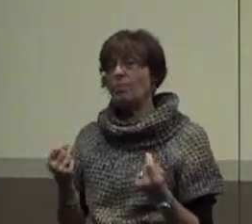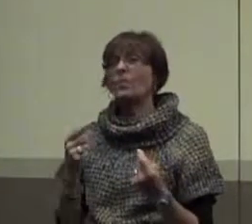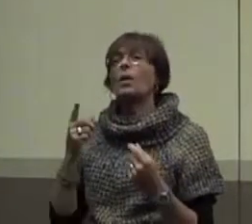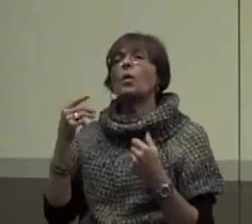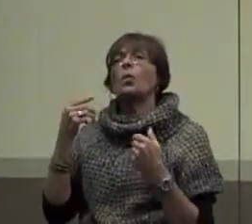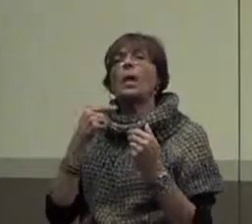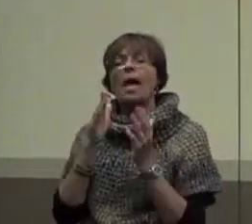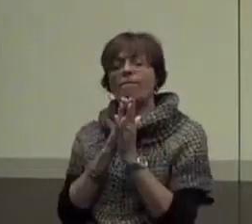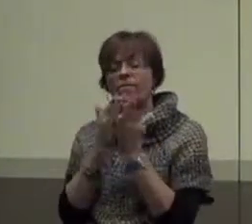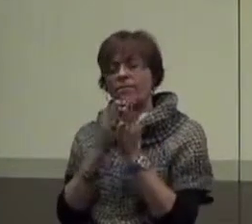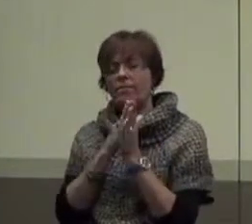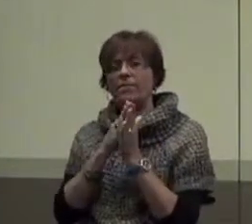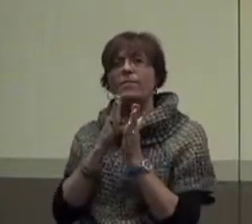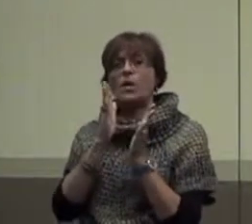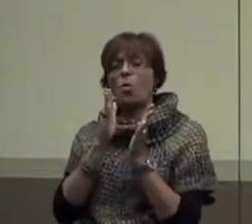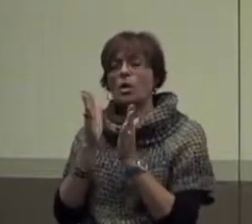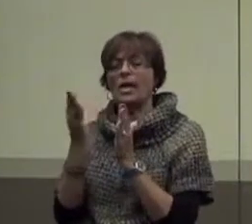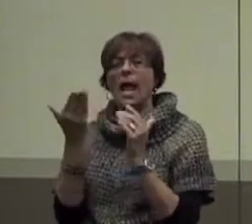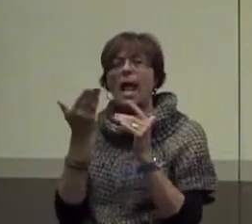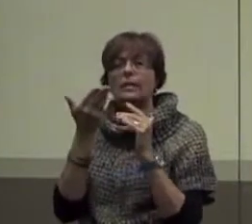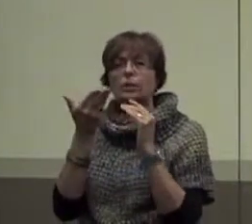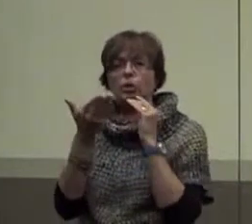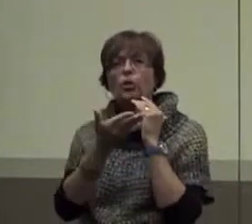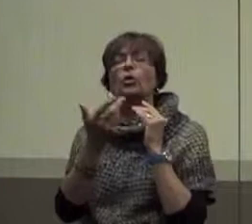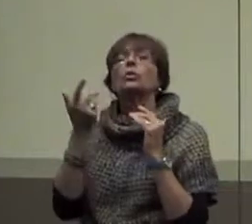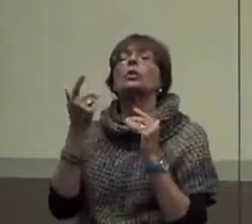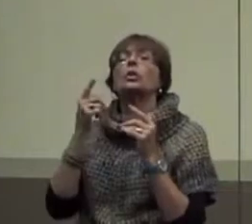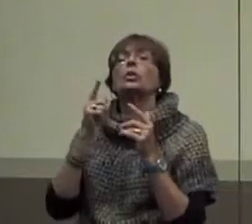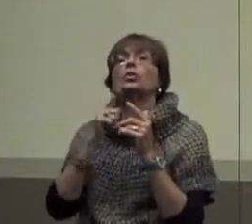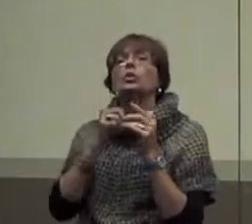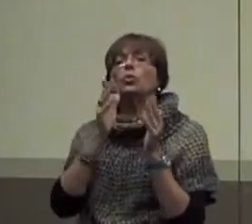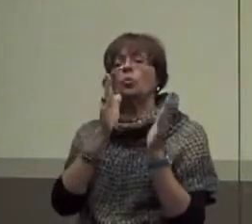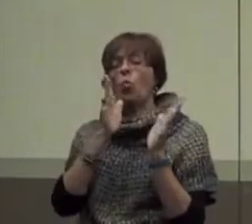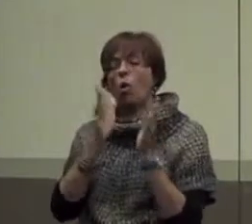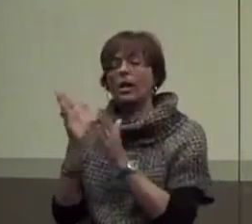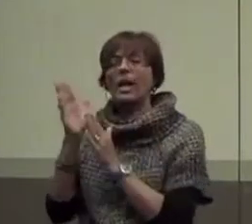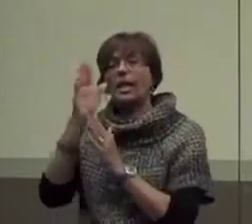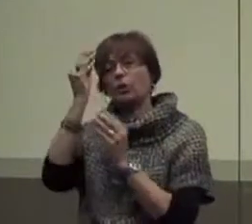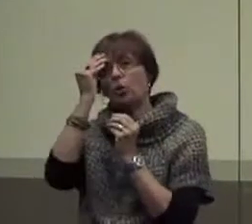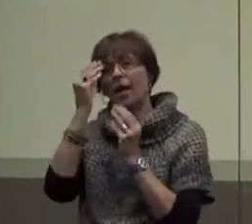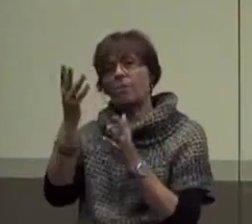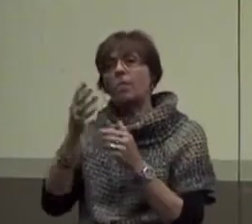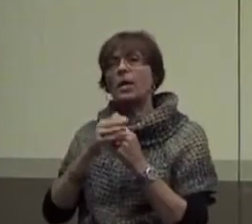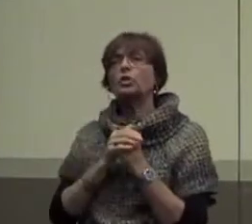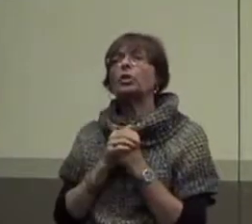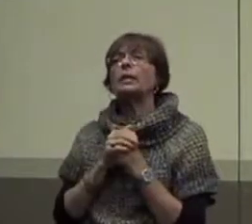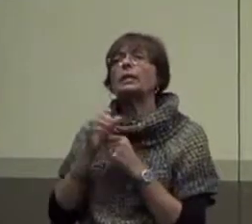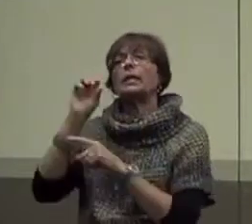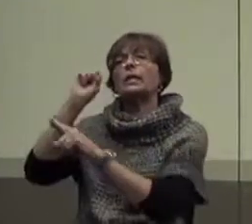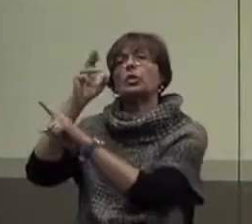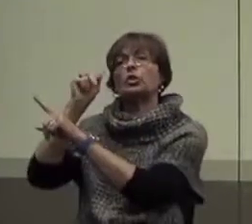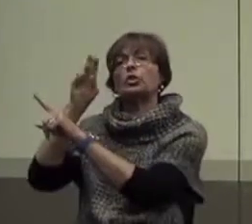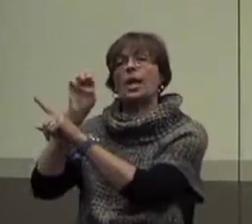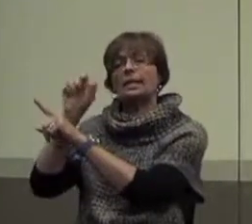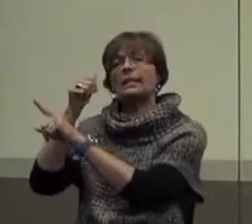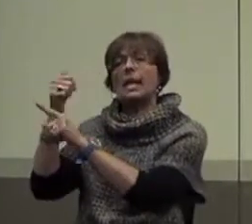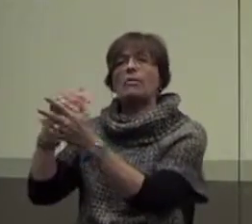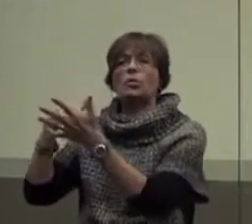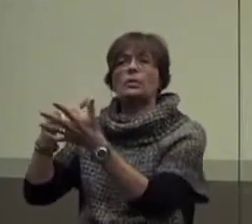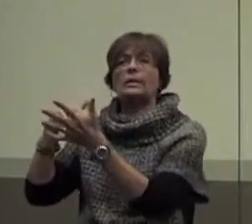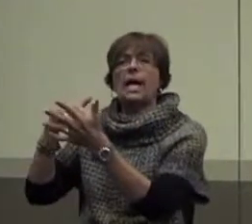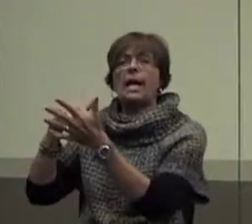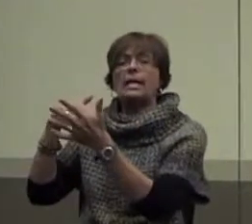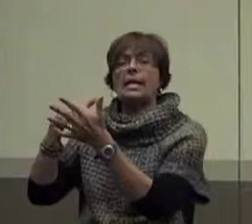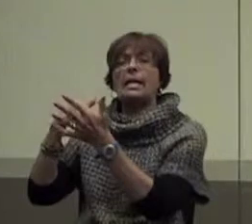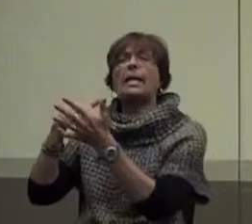graphic organizer if people need it to really organize their information. And so what we do is, Shane is another case study that we walk through,